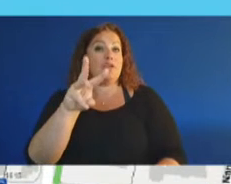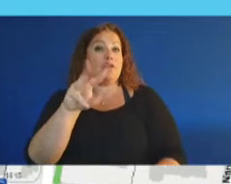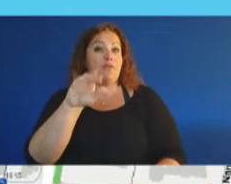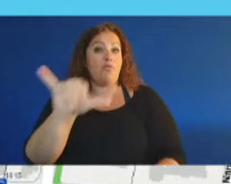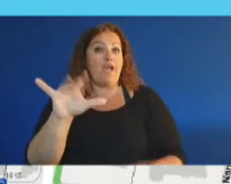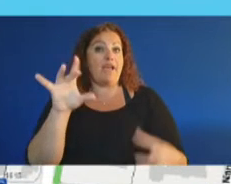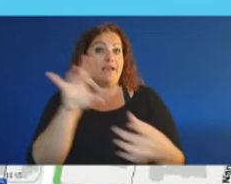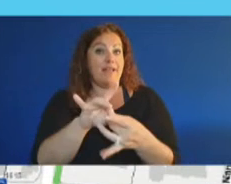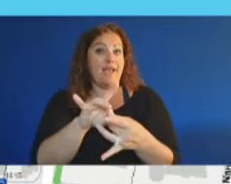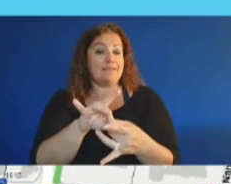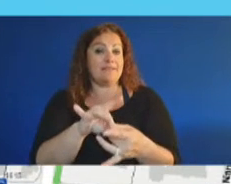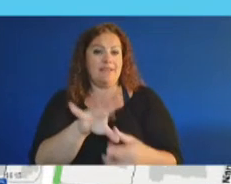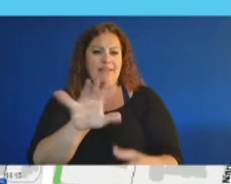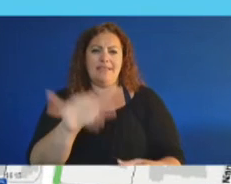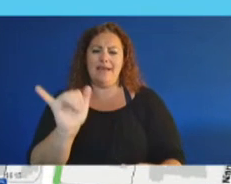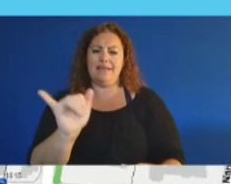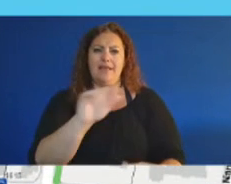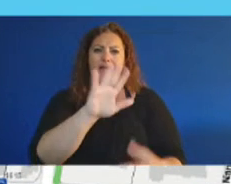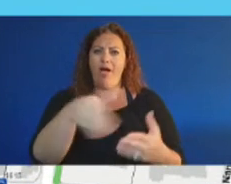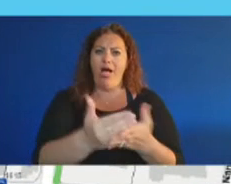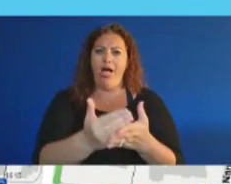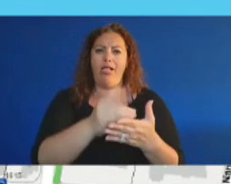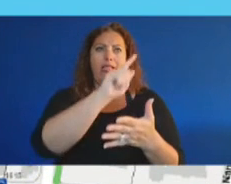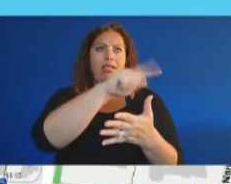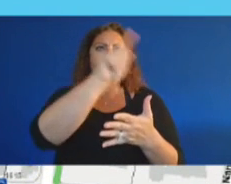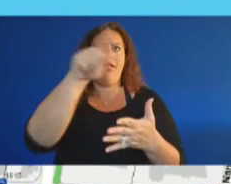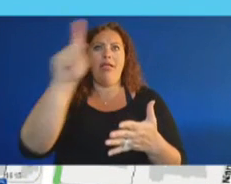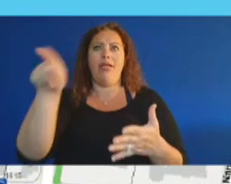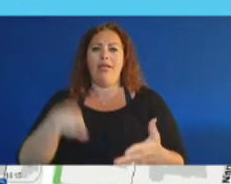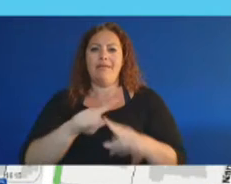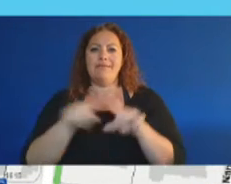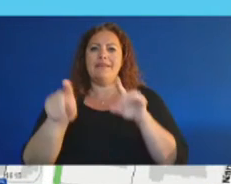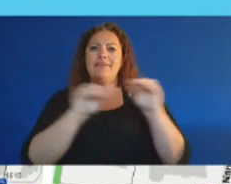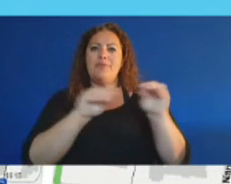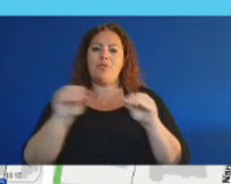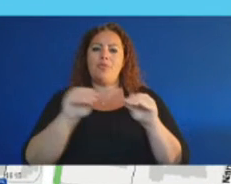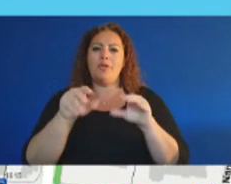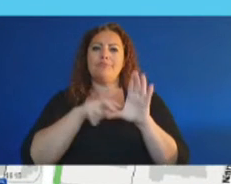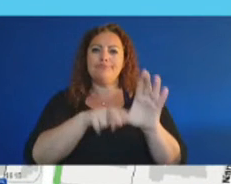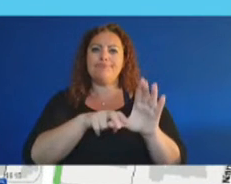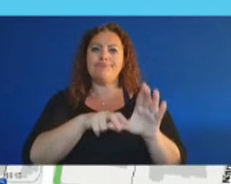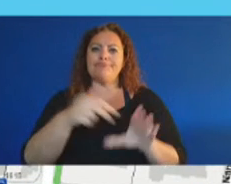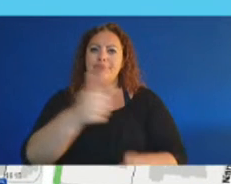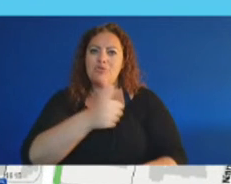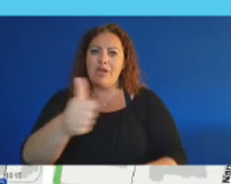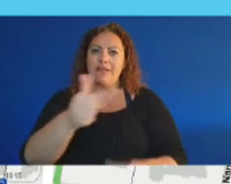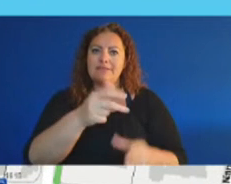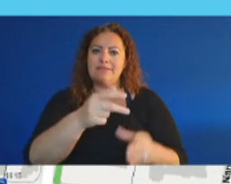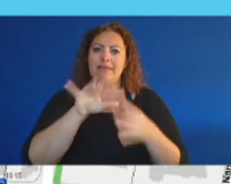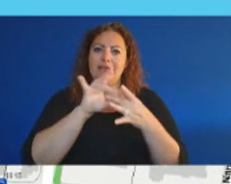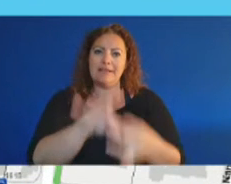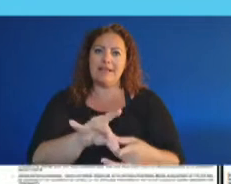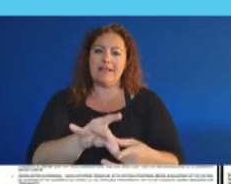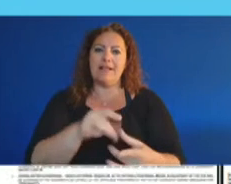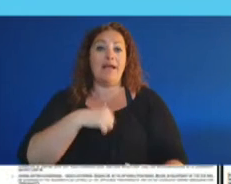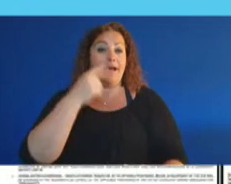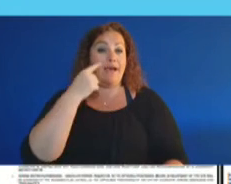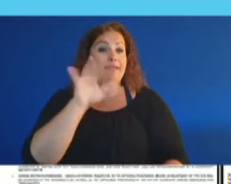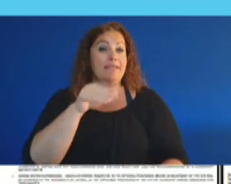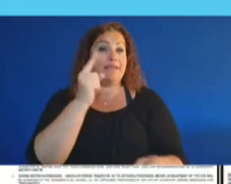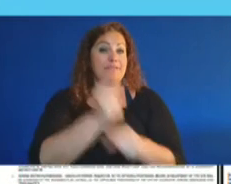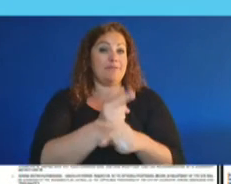talk this kind of checks all the boxes for different mobility and Transit types that are connected to this site so I think it's the right place for